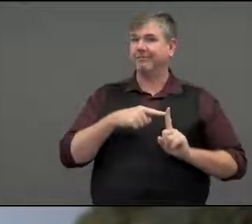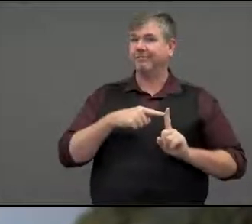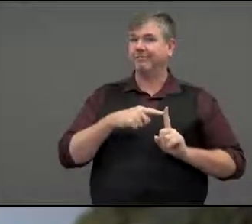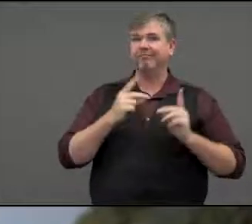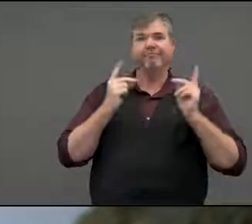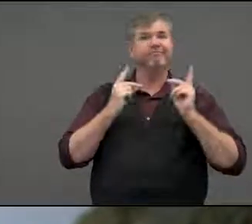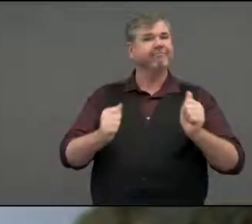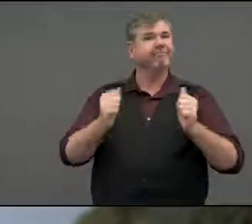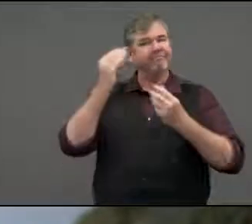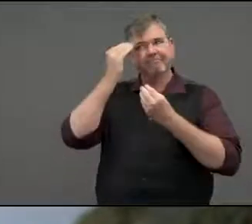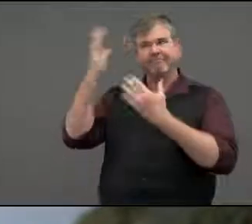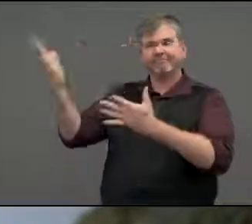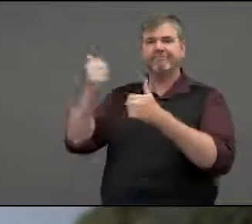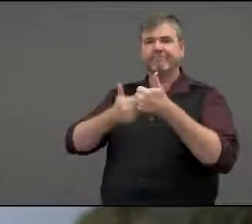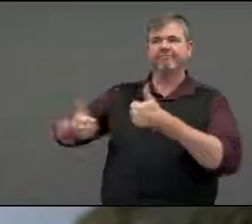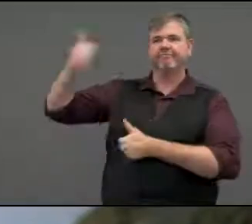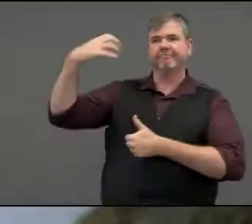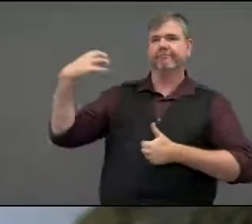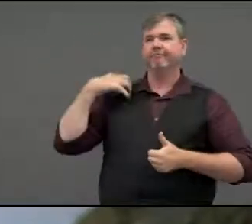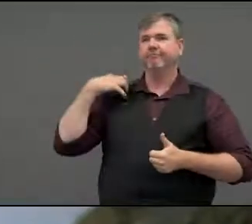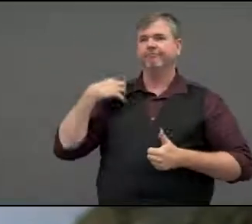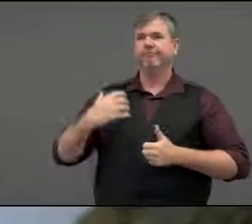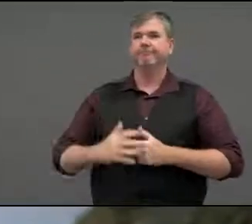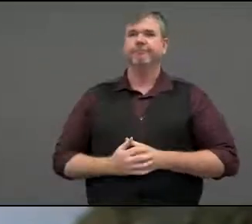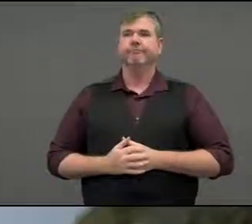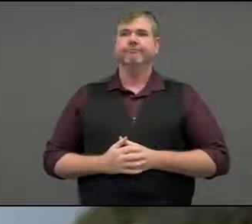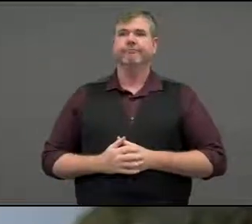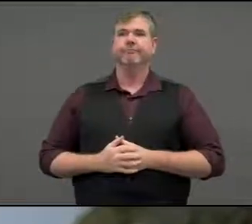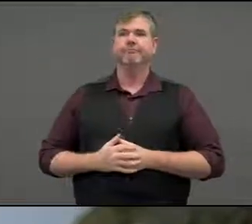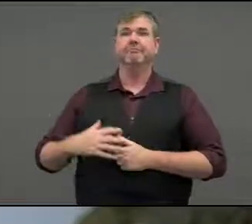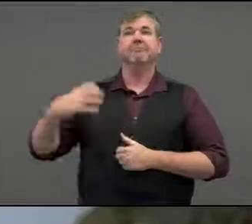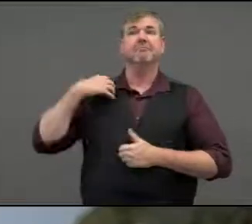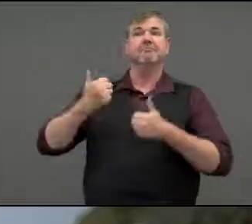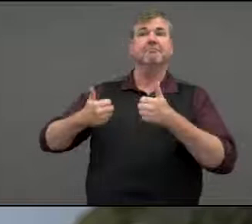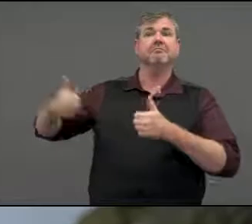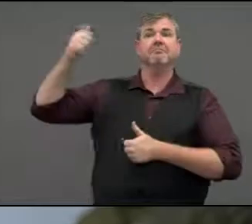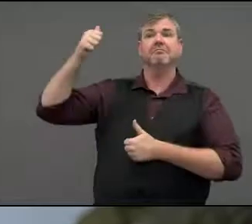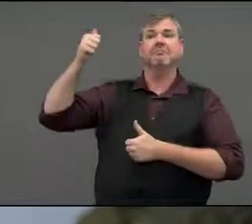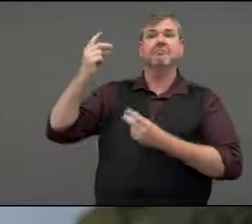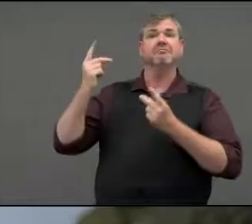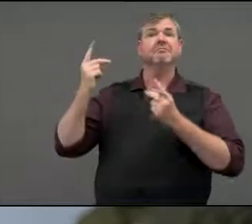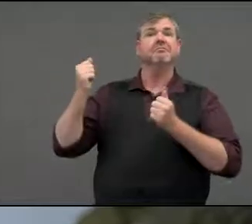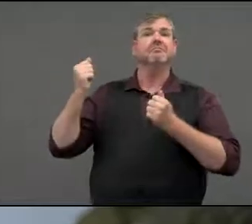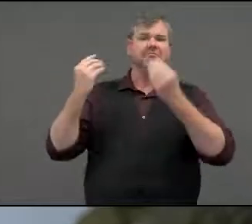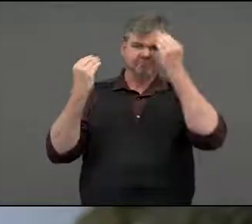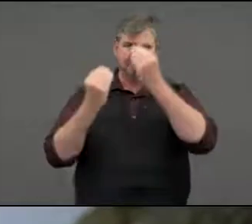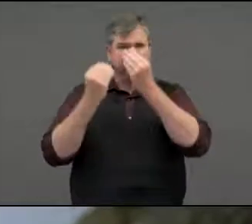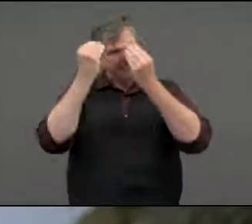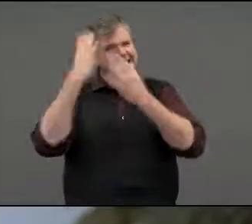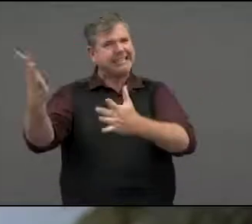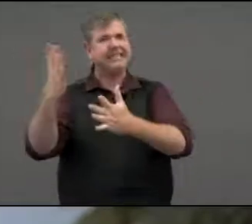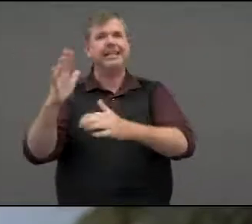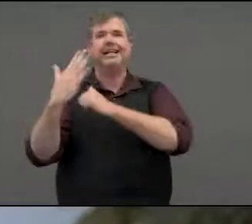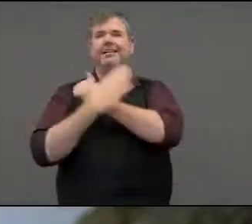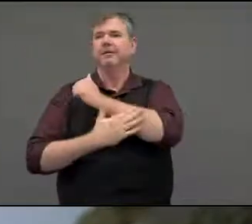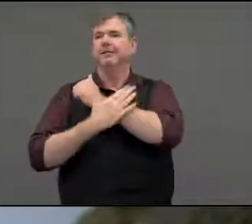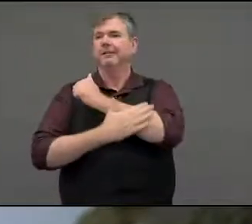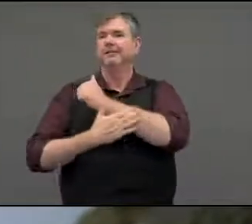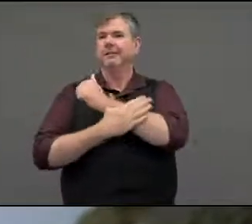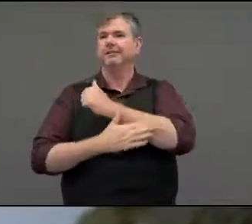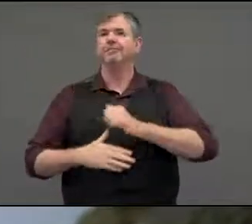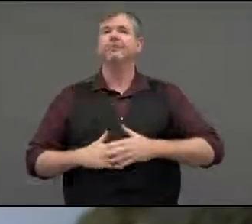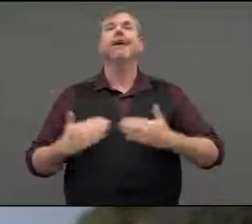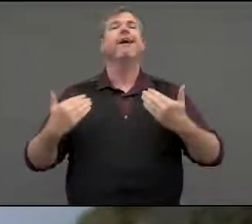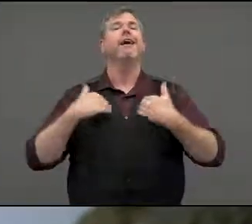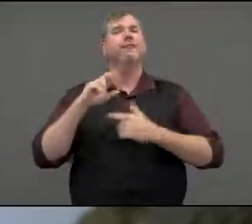employer, to which that employer should immediately notify the county. And we have those resources available on our website under